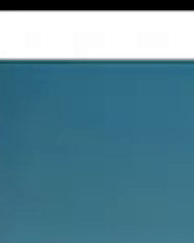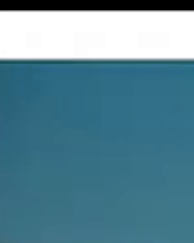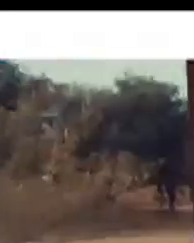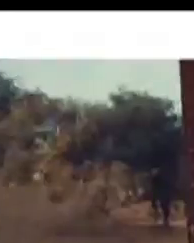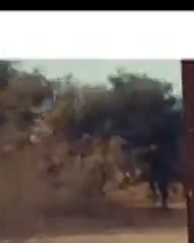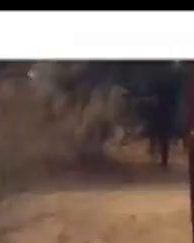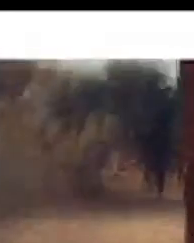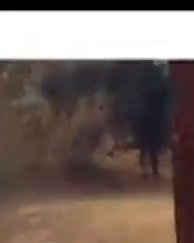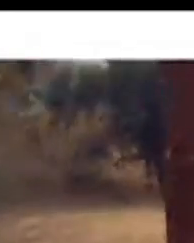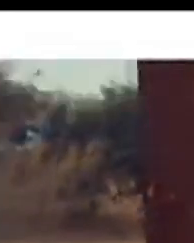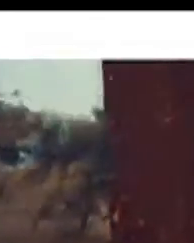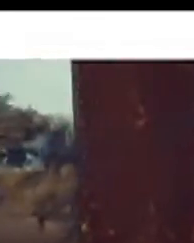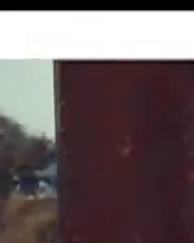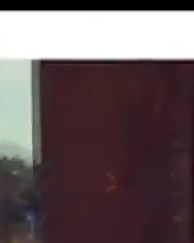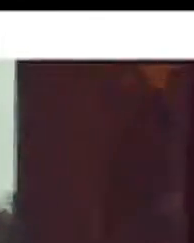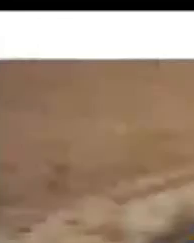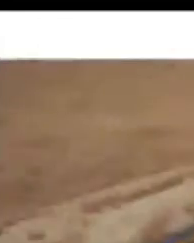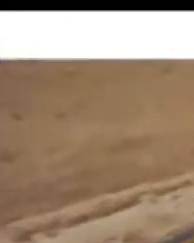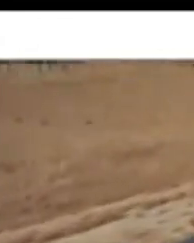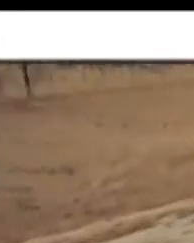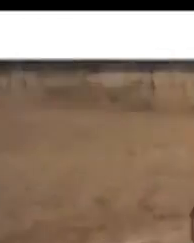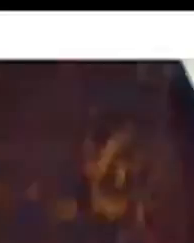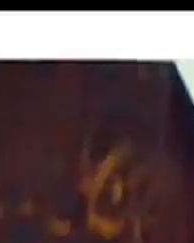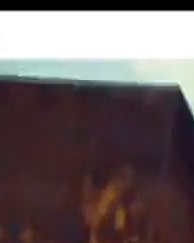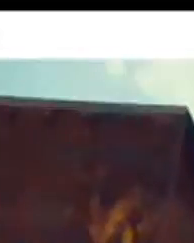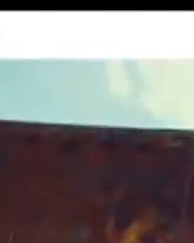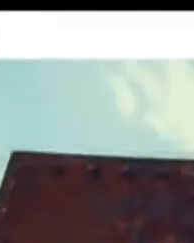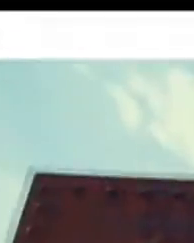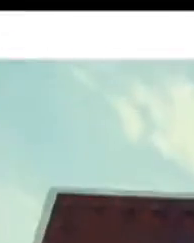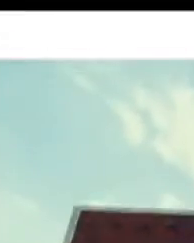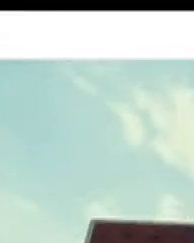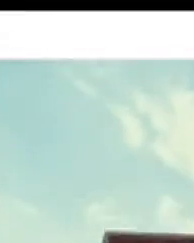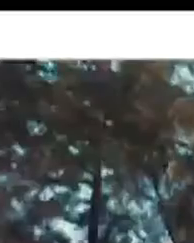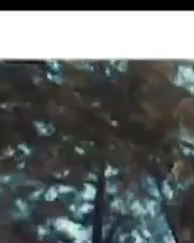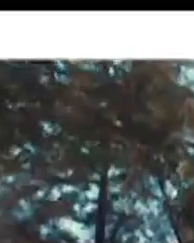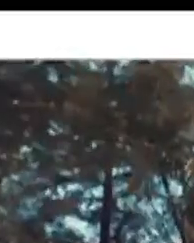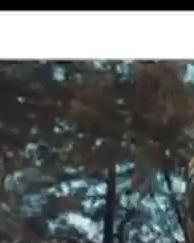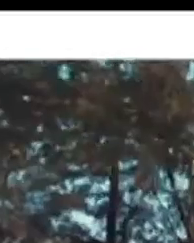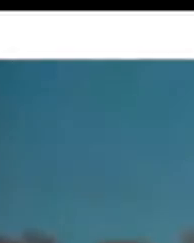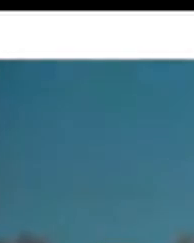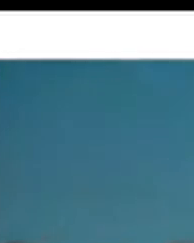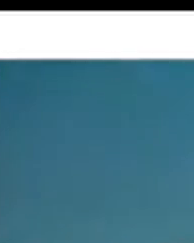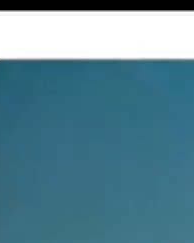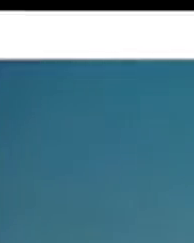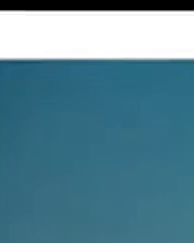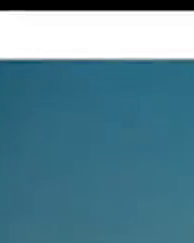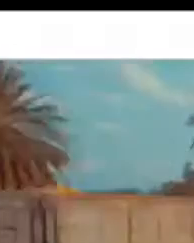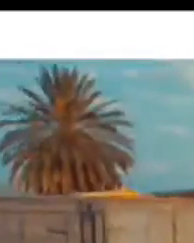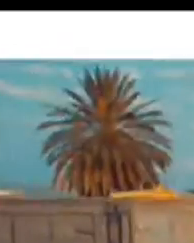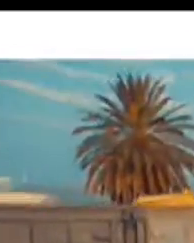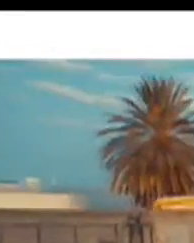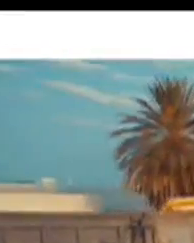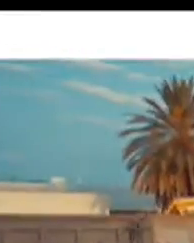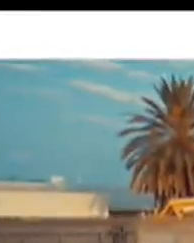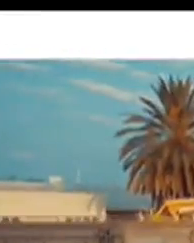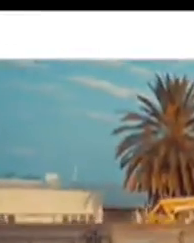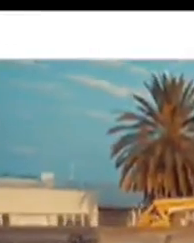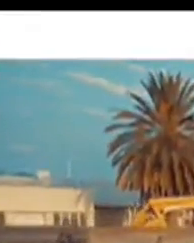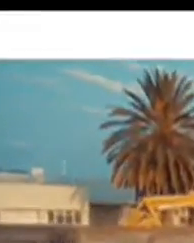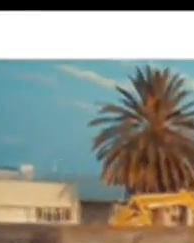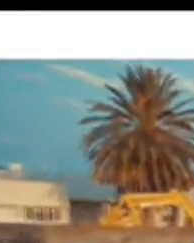Stupid all-star, kontrato freestar. Nomegezina nigga hambe kweto superstar. Mokazo zama, motando